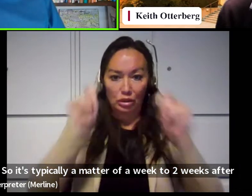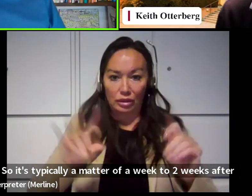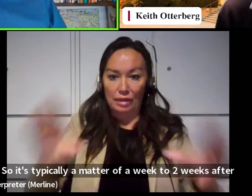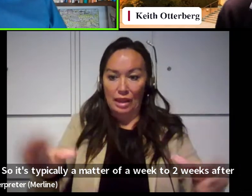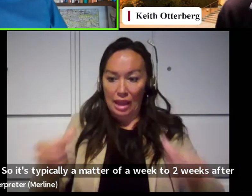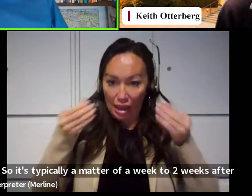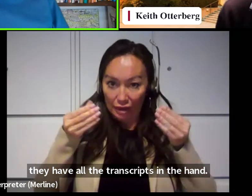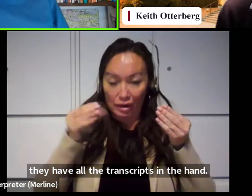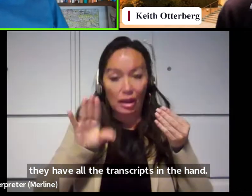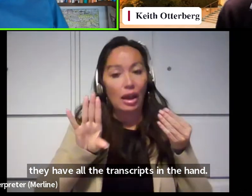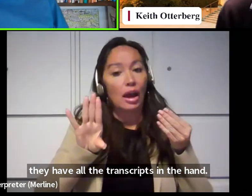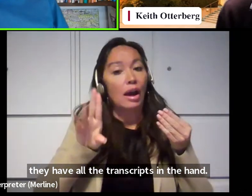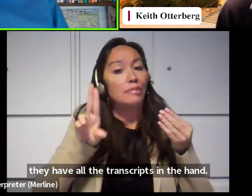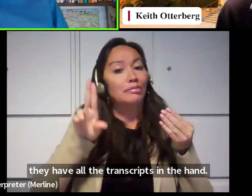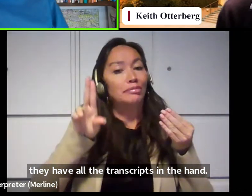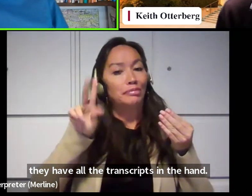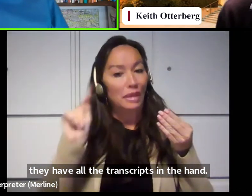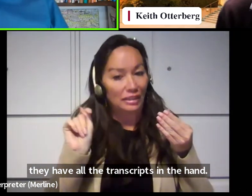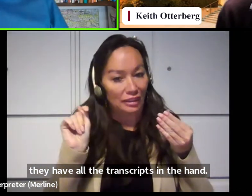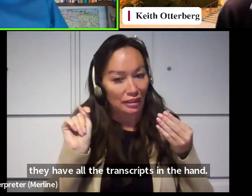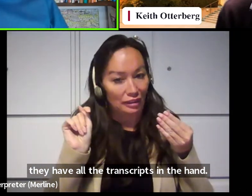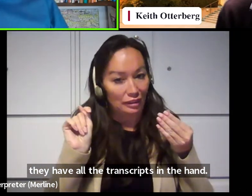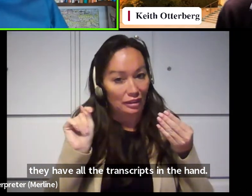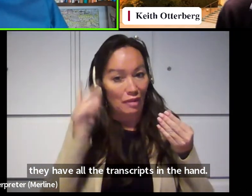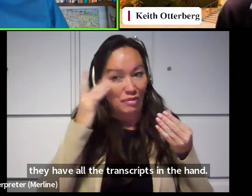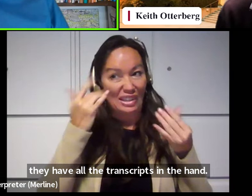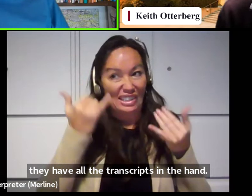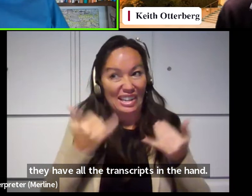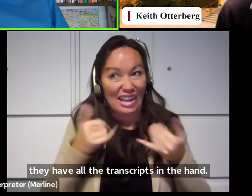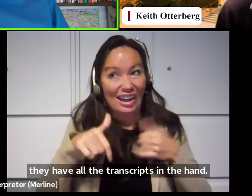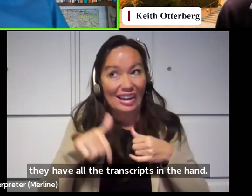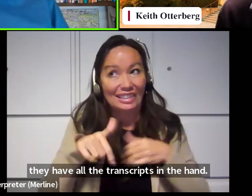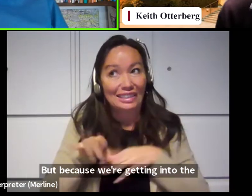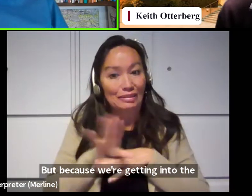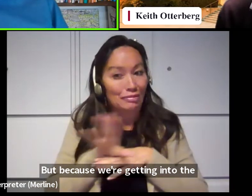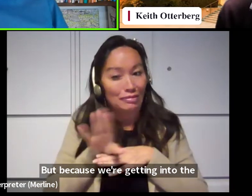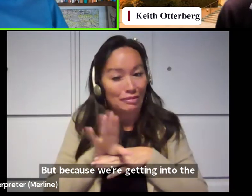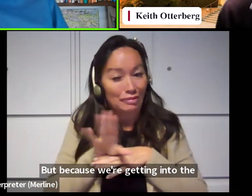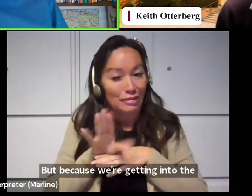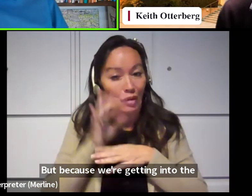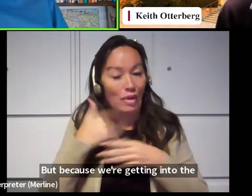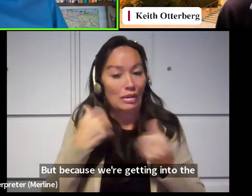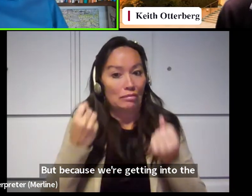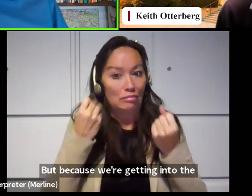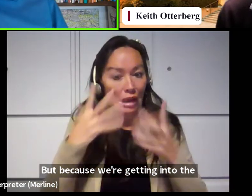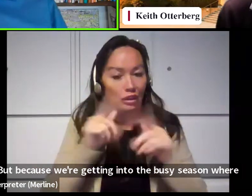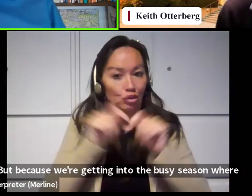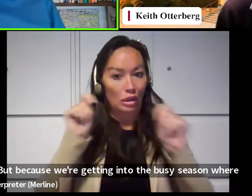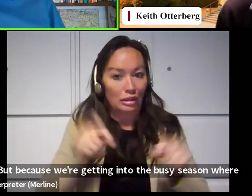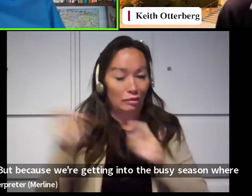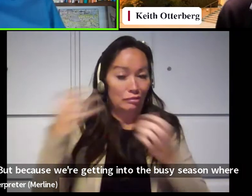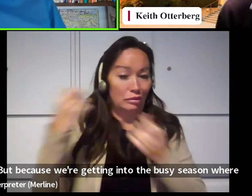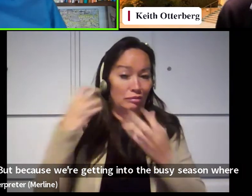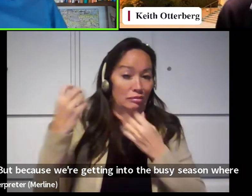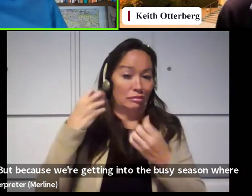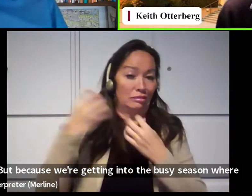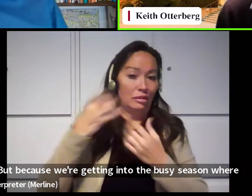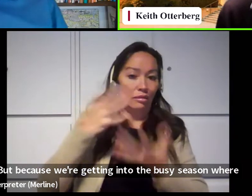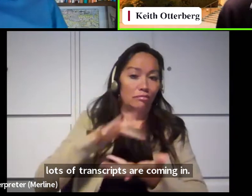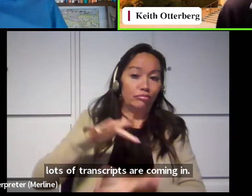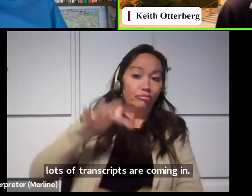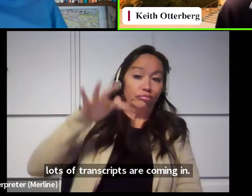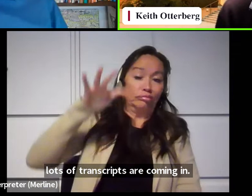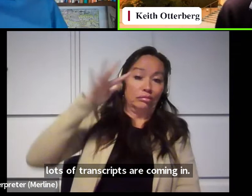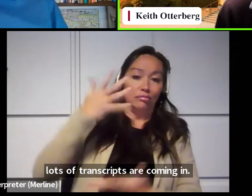But because we're getting into the busy season where lots of transcripts are coming in, it might take longer.